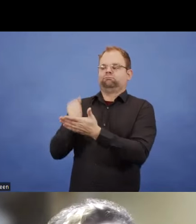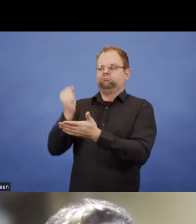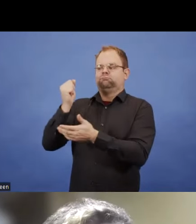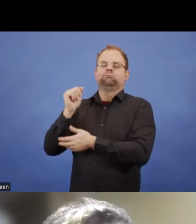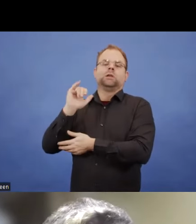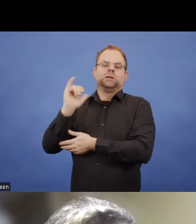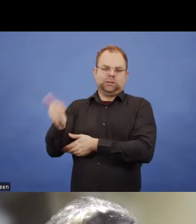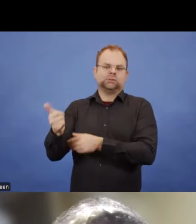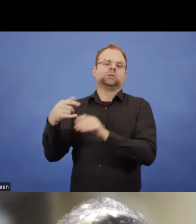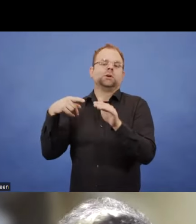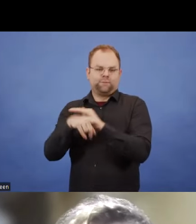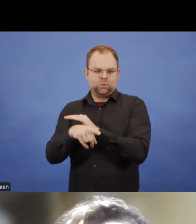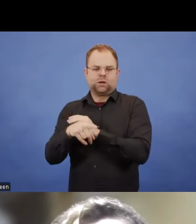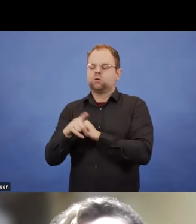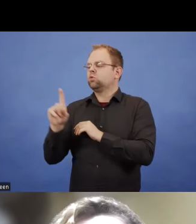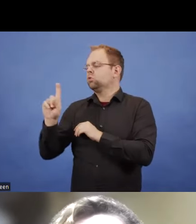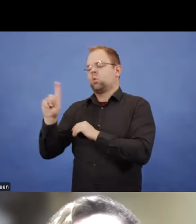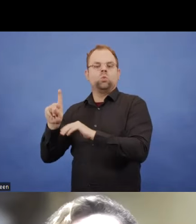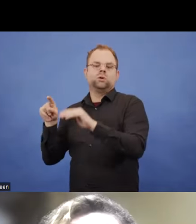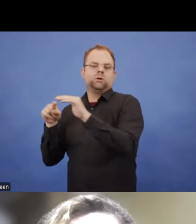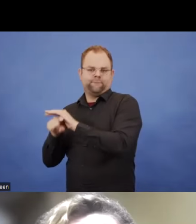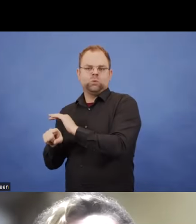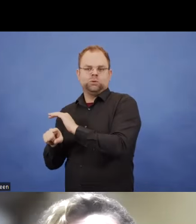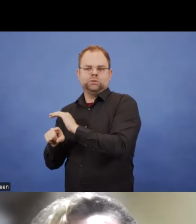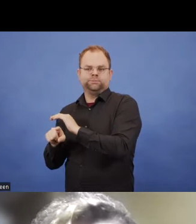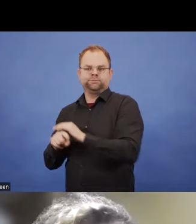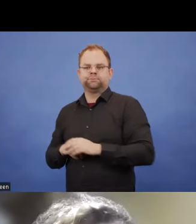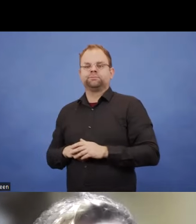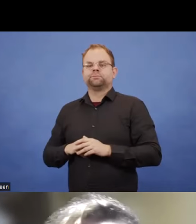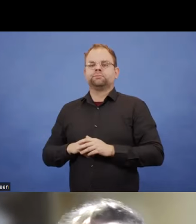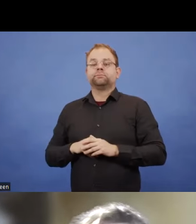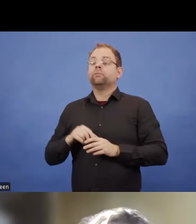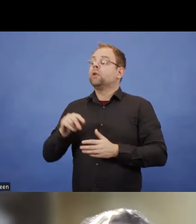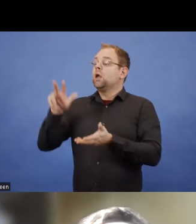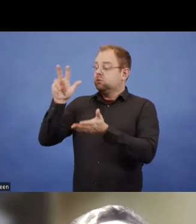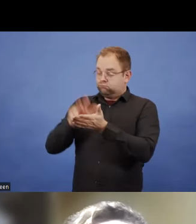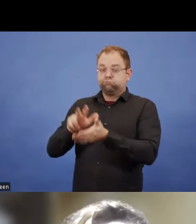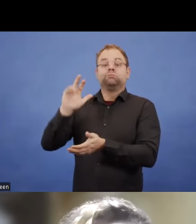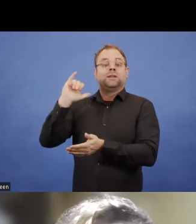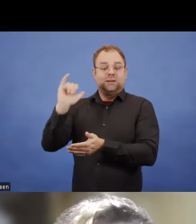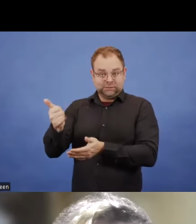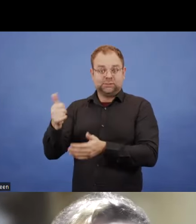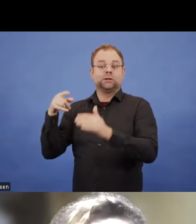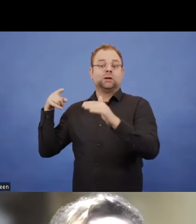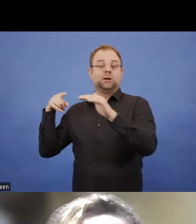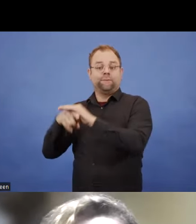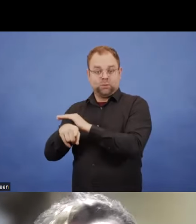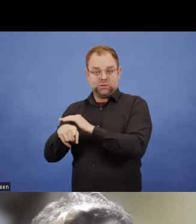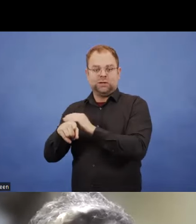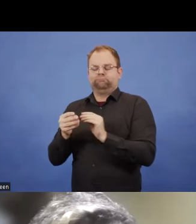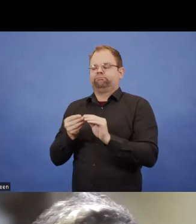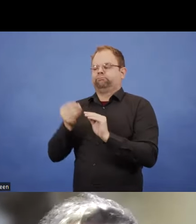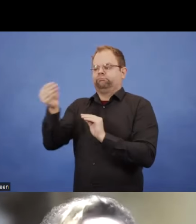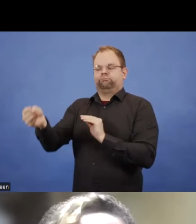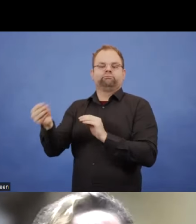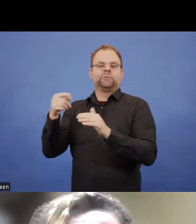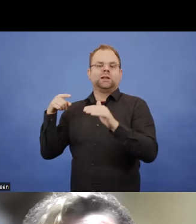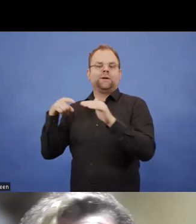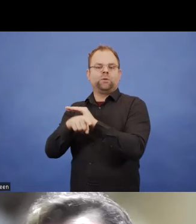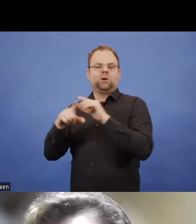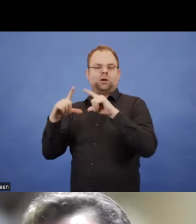RSD process. If they're rejected, they have a right to appeal. The same process can start again. There could